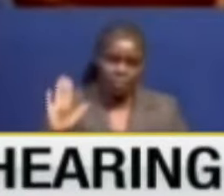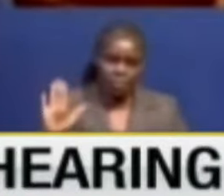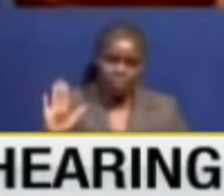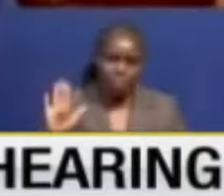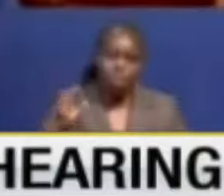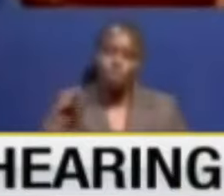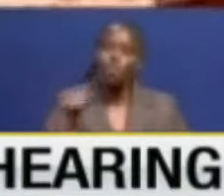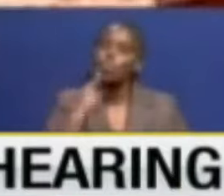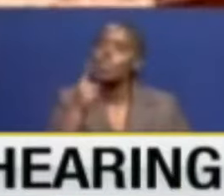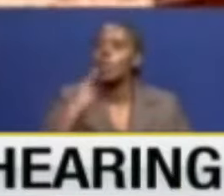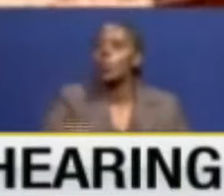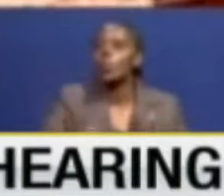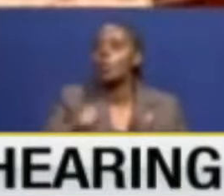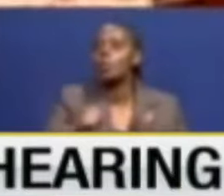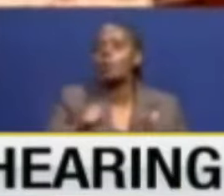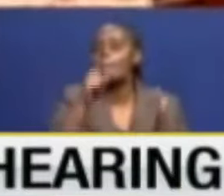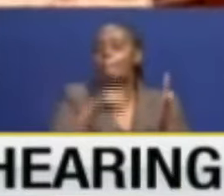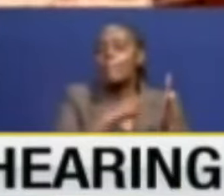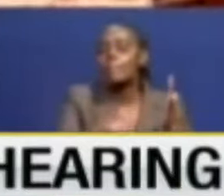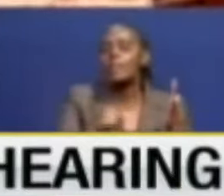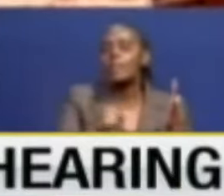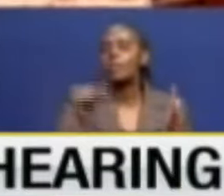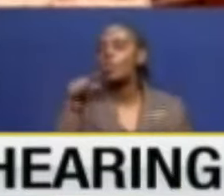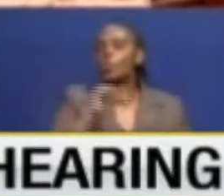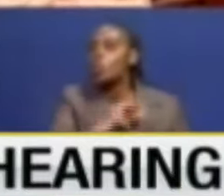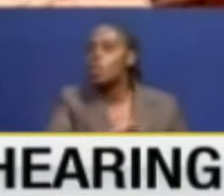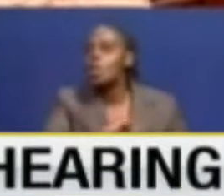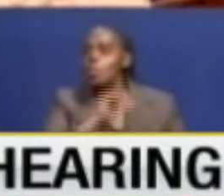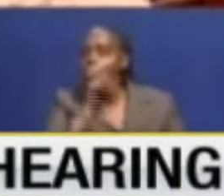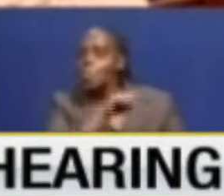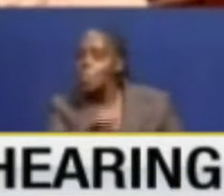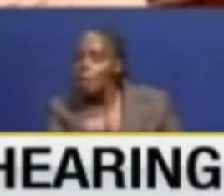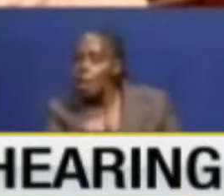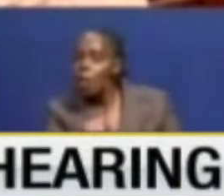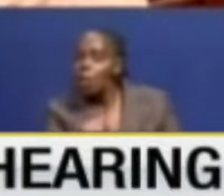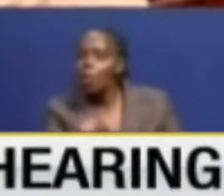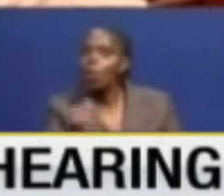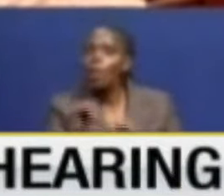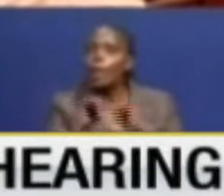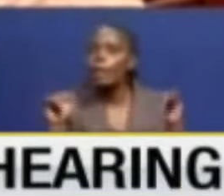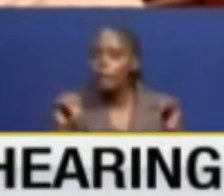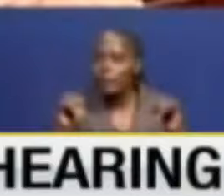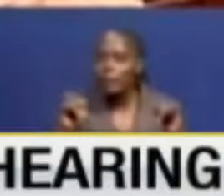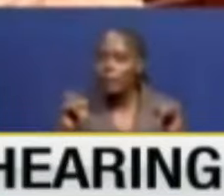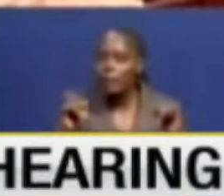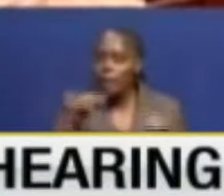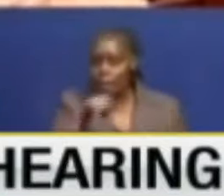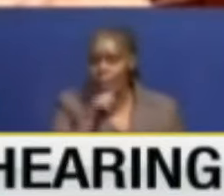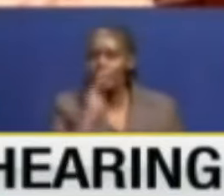how do you plead to the three charges? Guilty or not guilty? Not guilty.